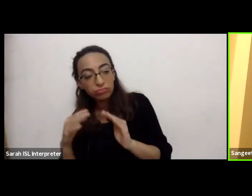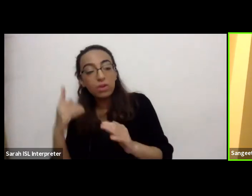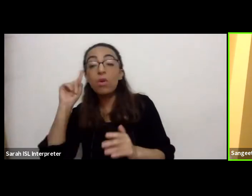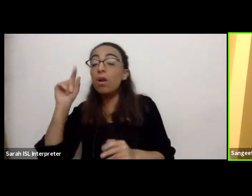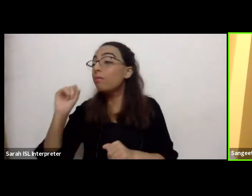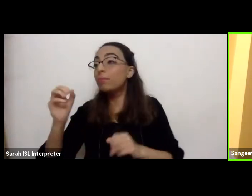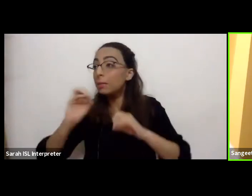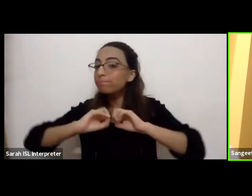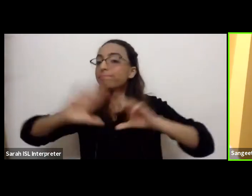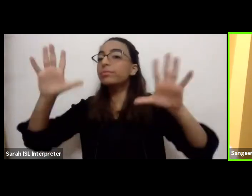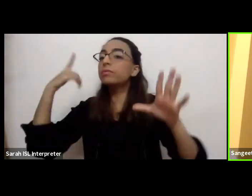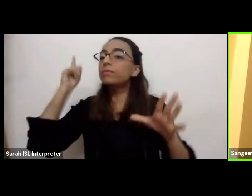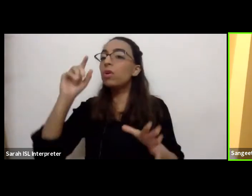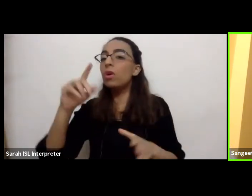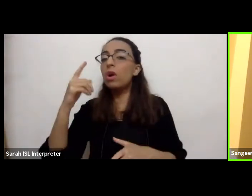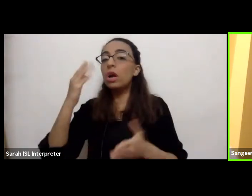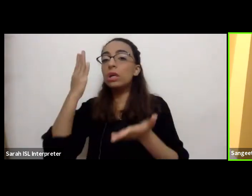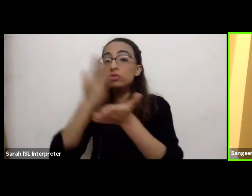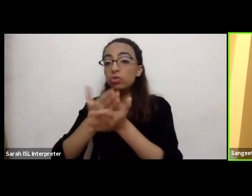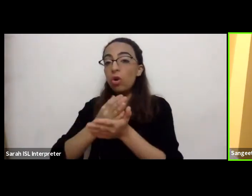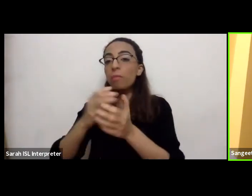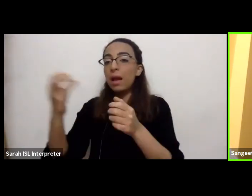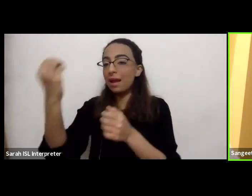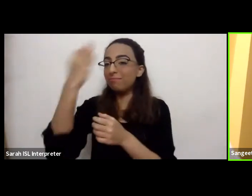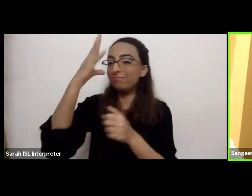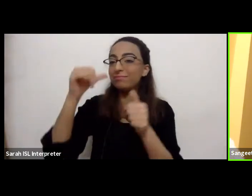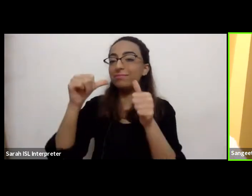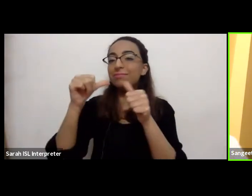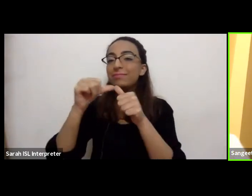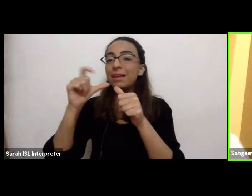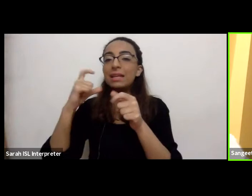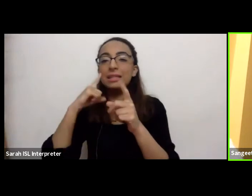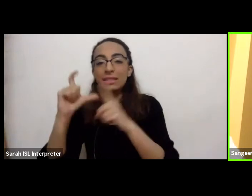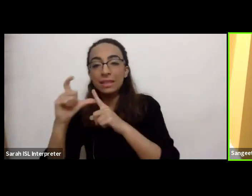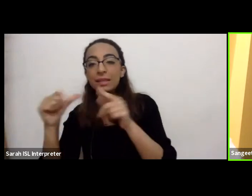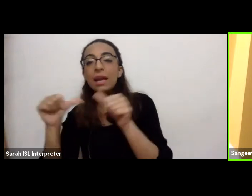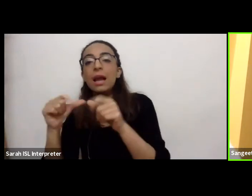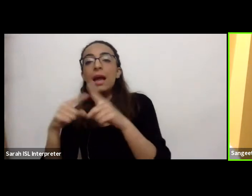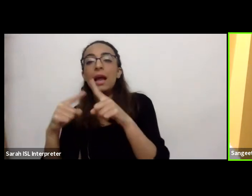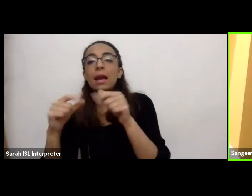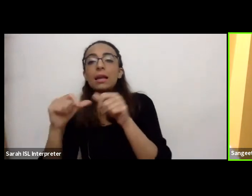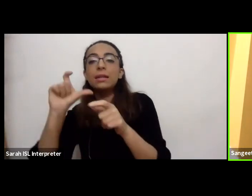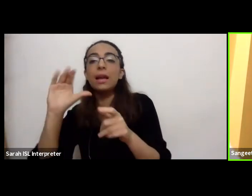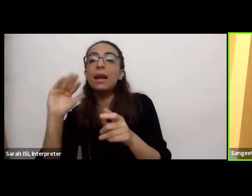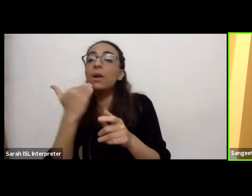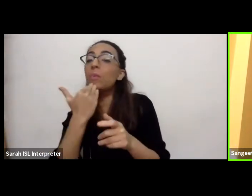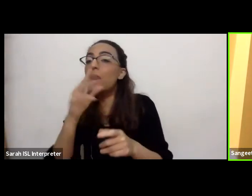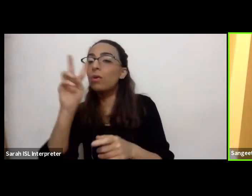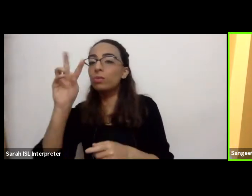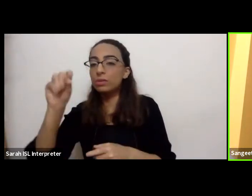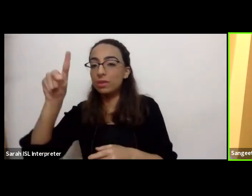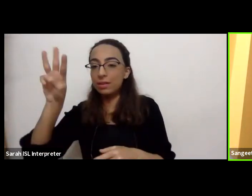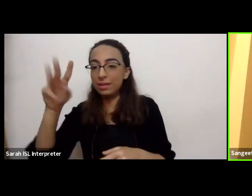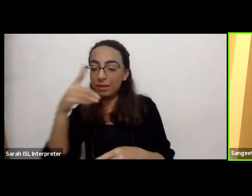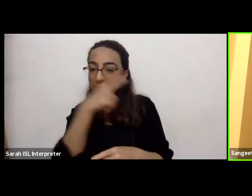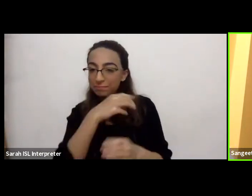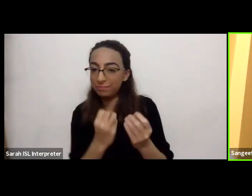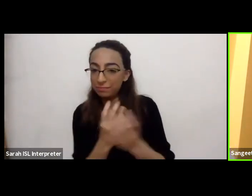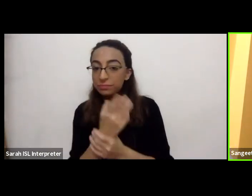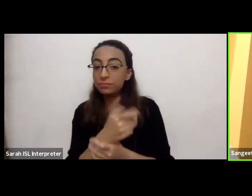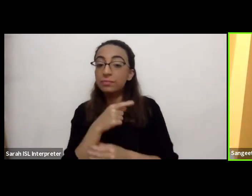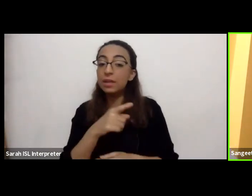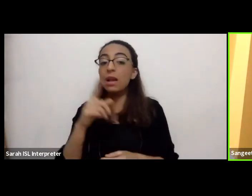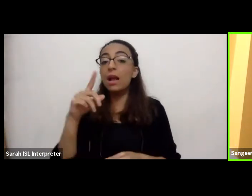its campaign, Stop Acid Attacks, in 2013. They redefined